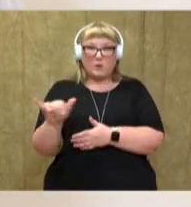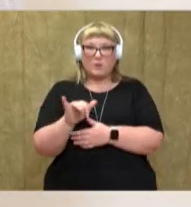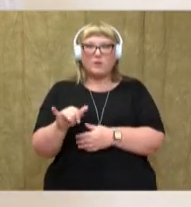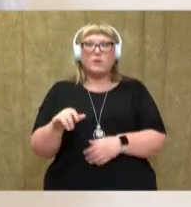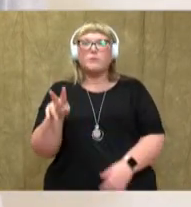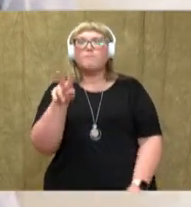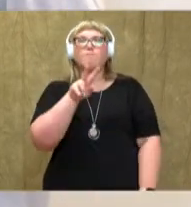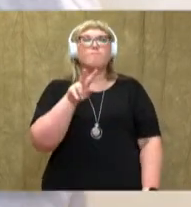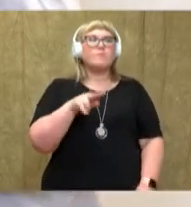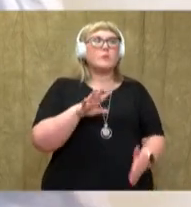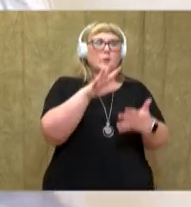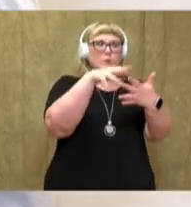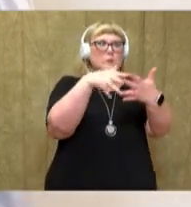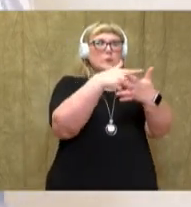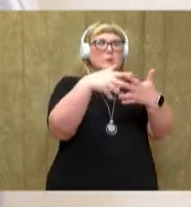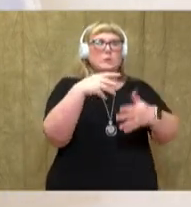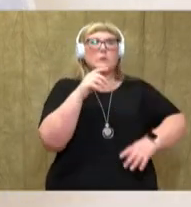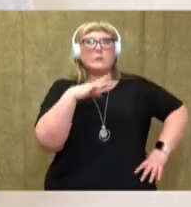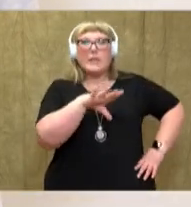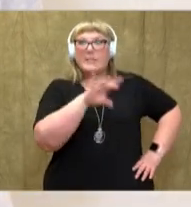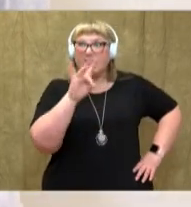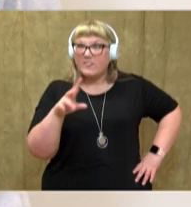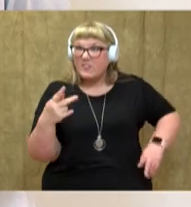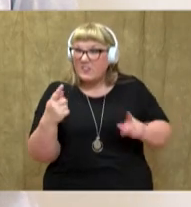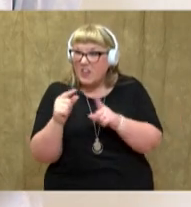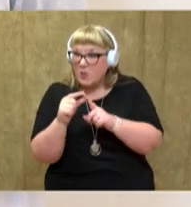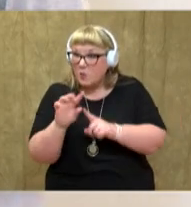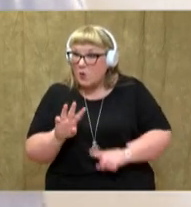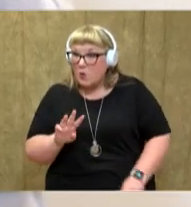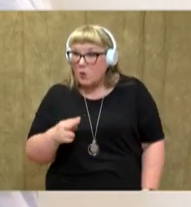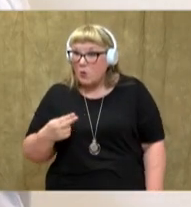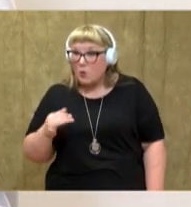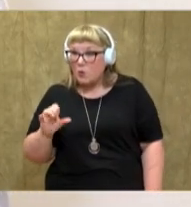here in our bingo card. Can you find the word wisp?